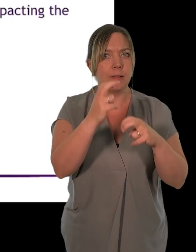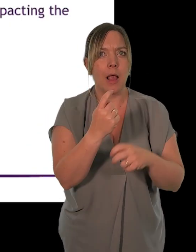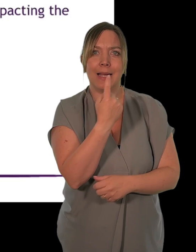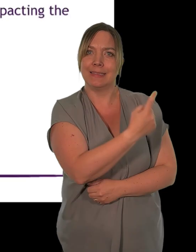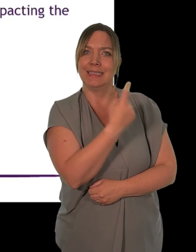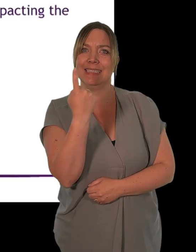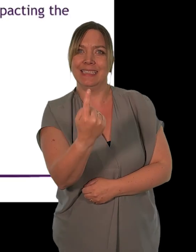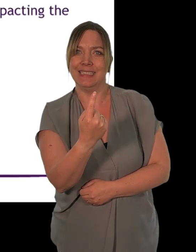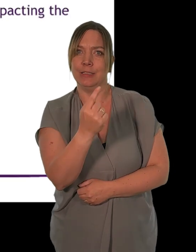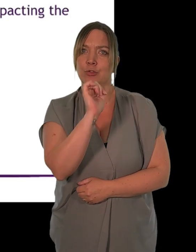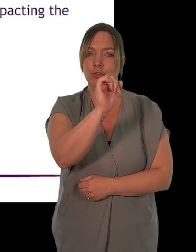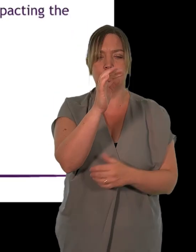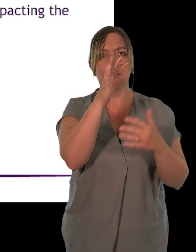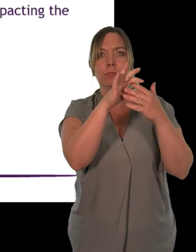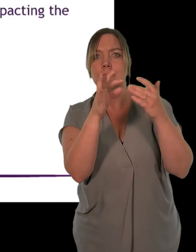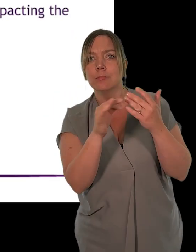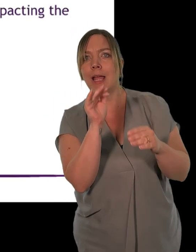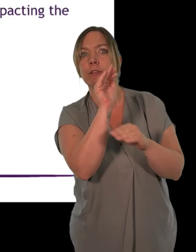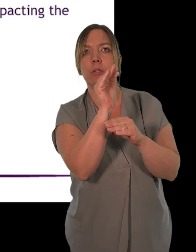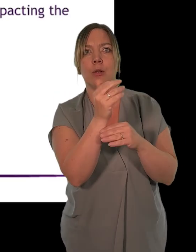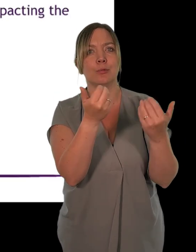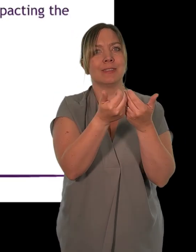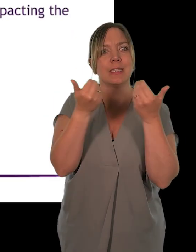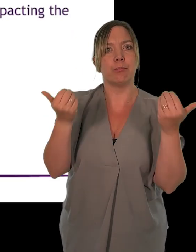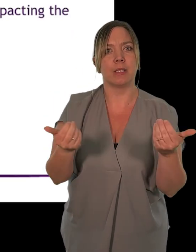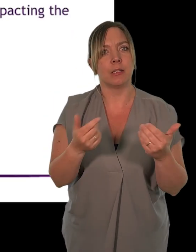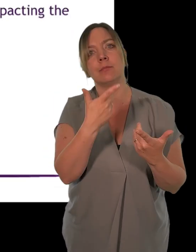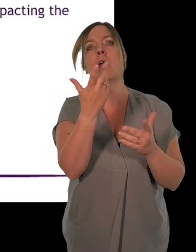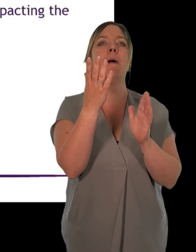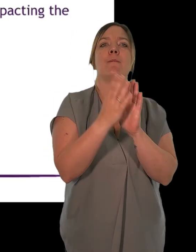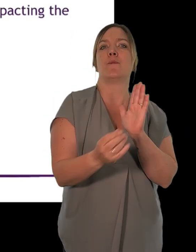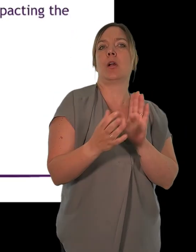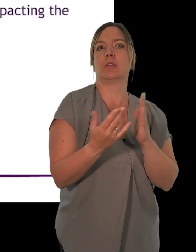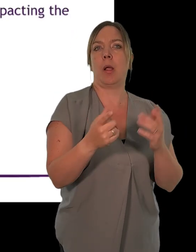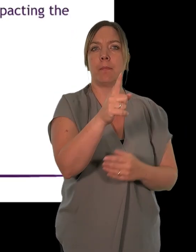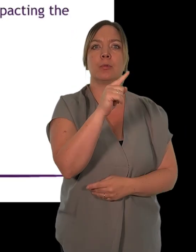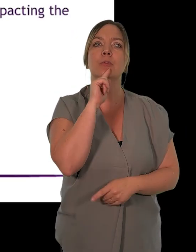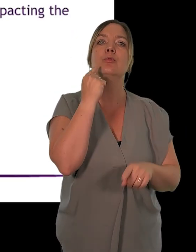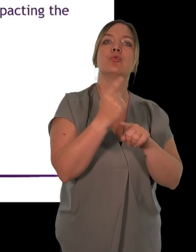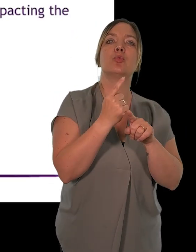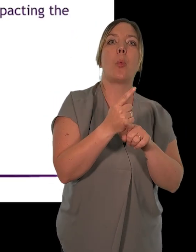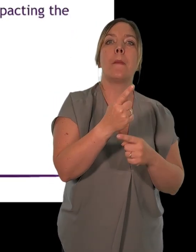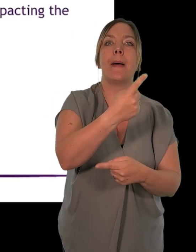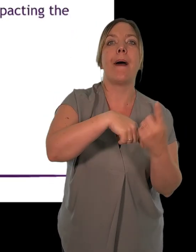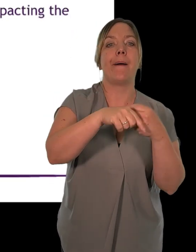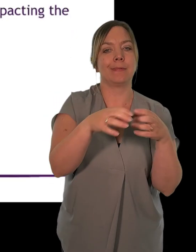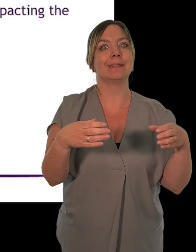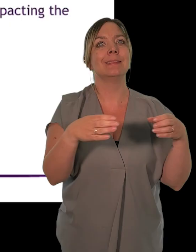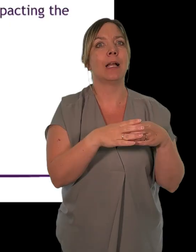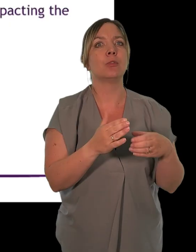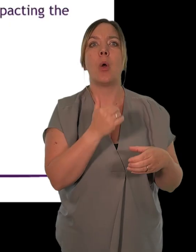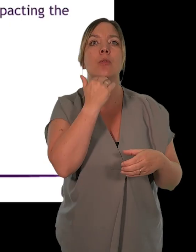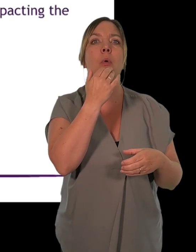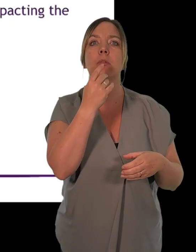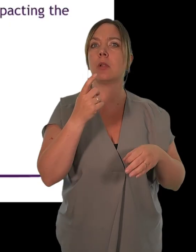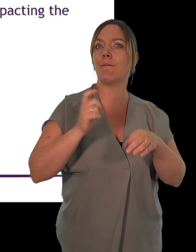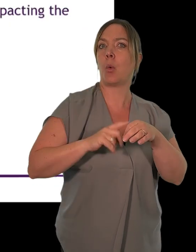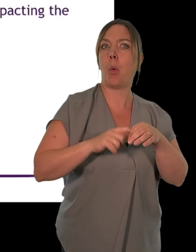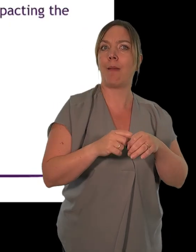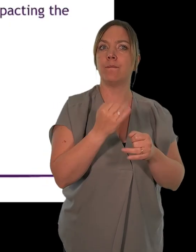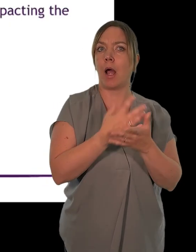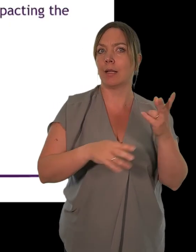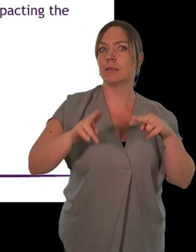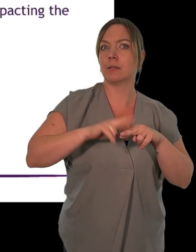sector having a negative impact, you could support this assertion with a reference to show how you know this is the